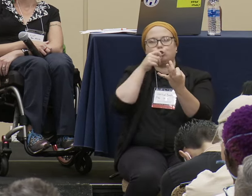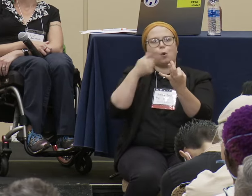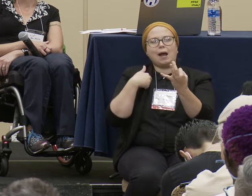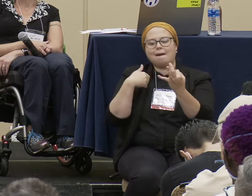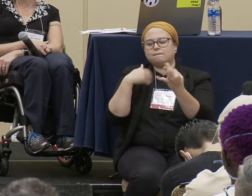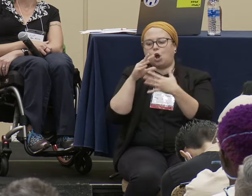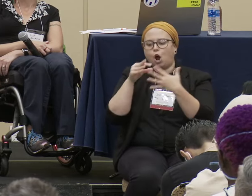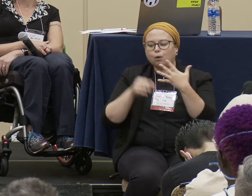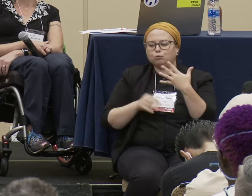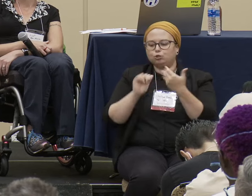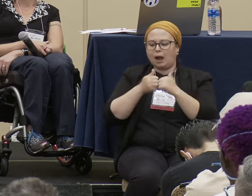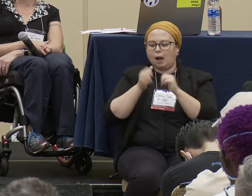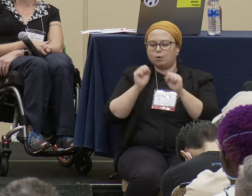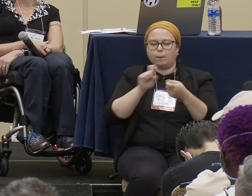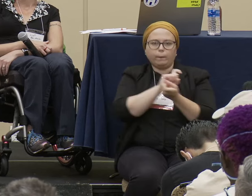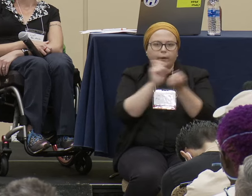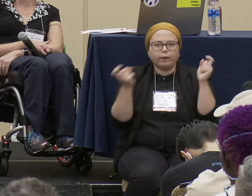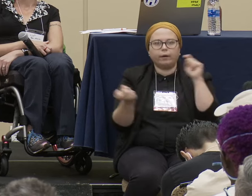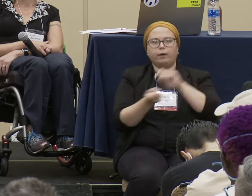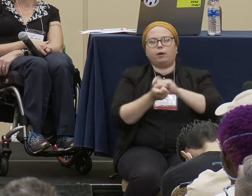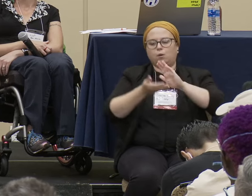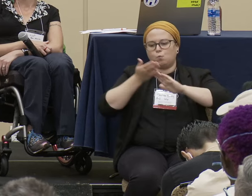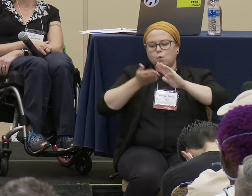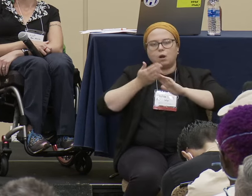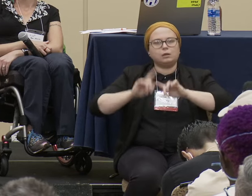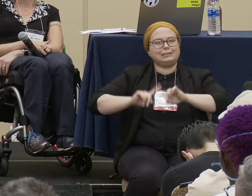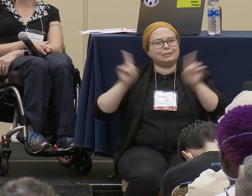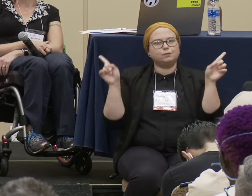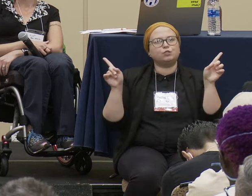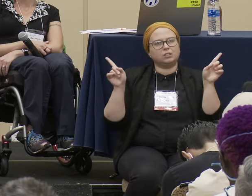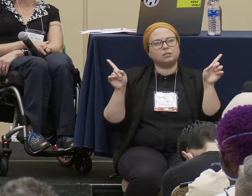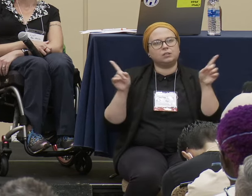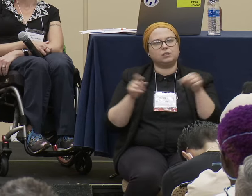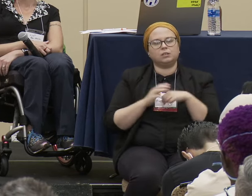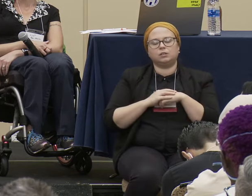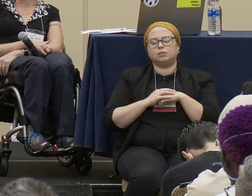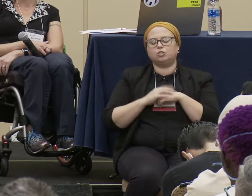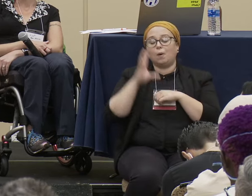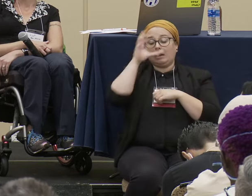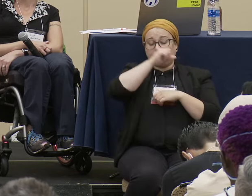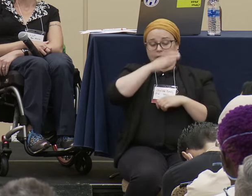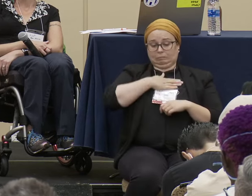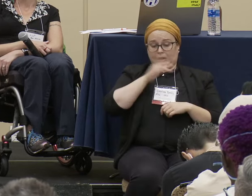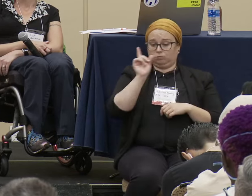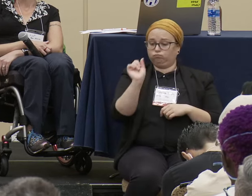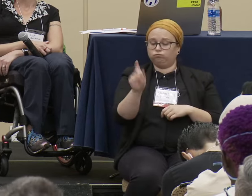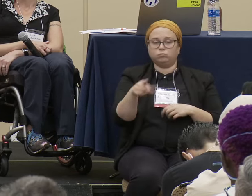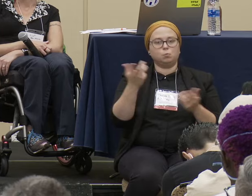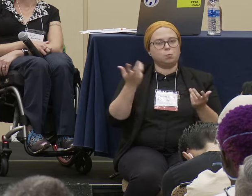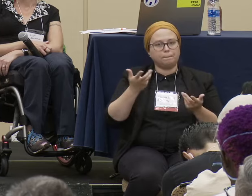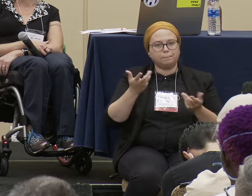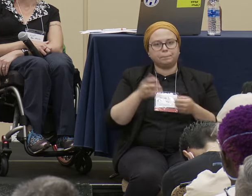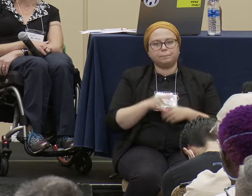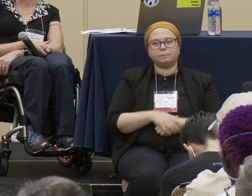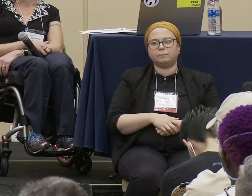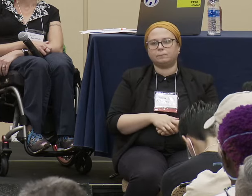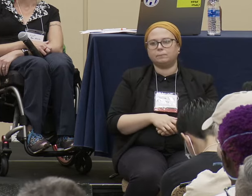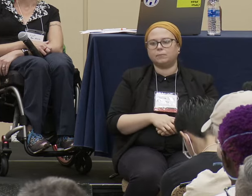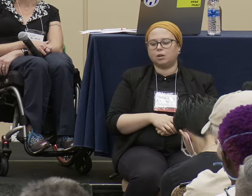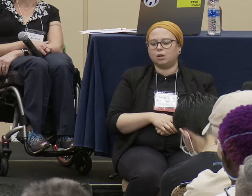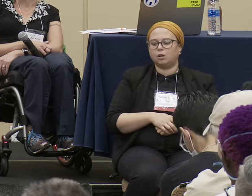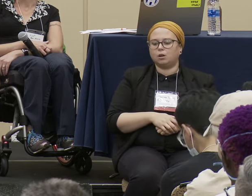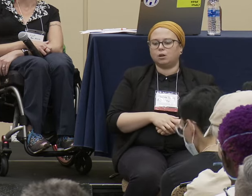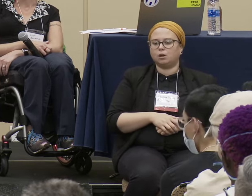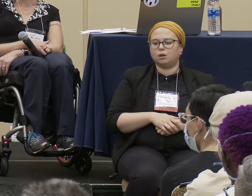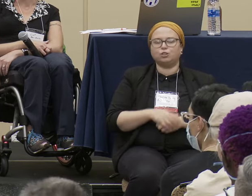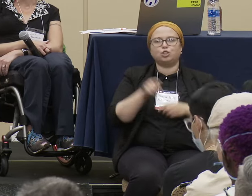do things differently. There's not really. So I guess the question for me is, what do you envision short